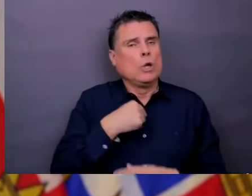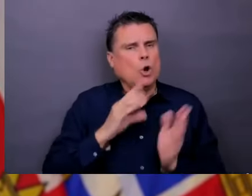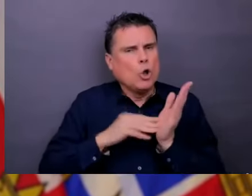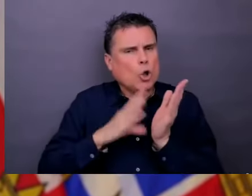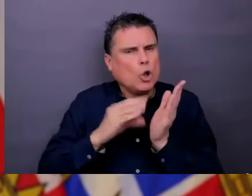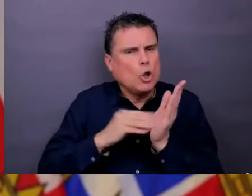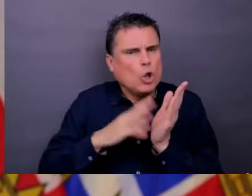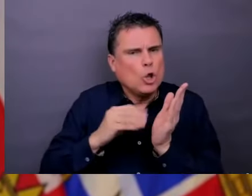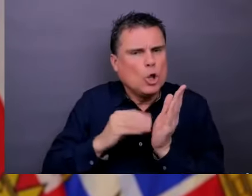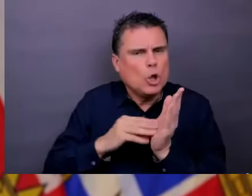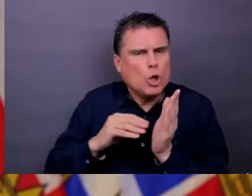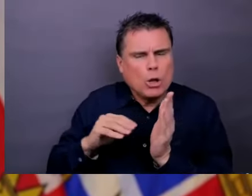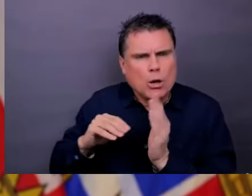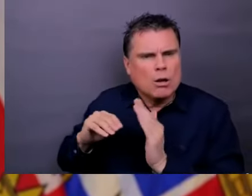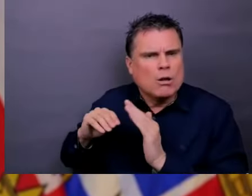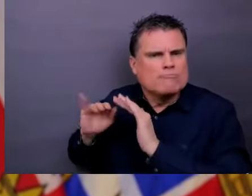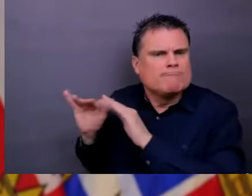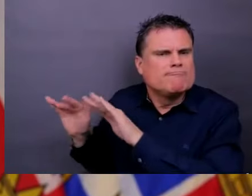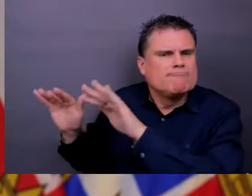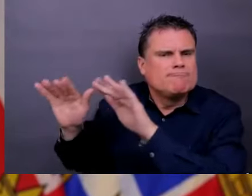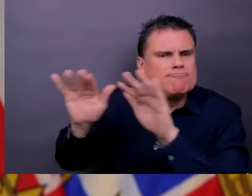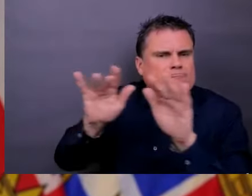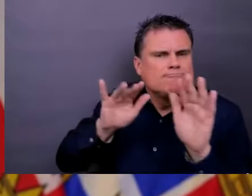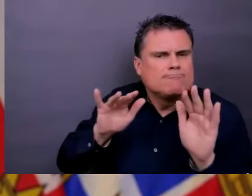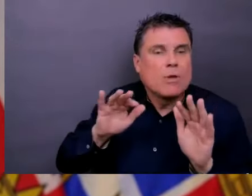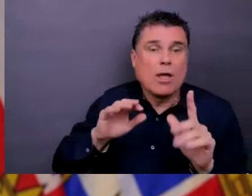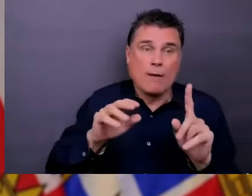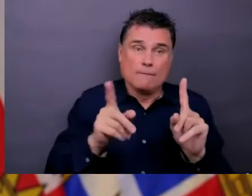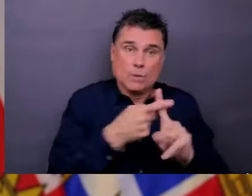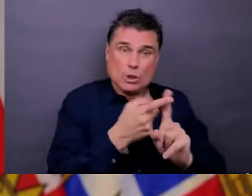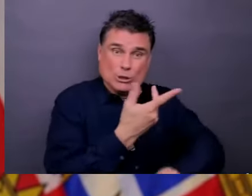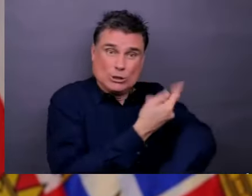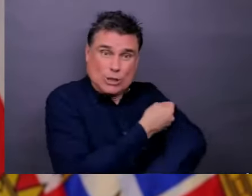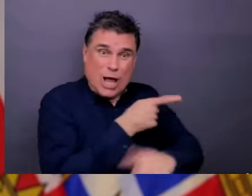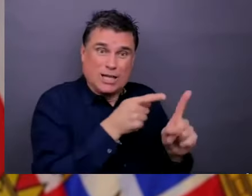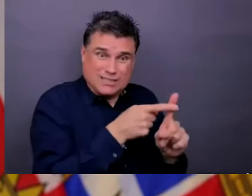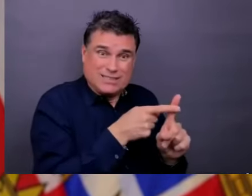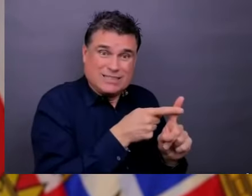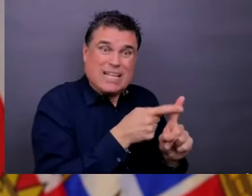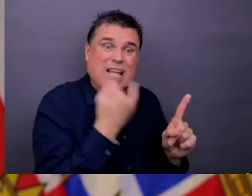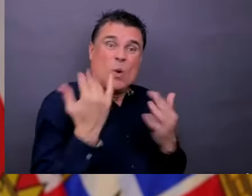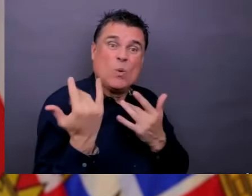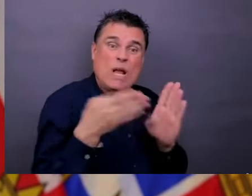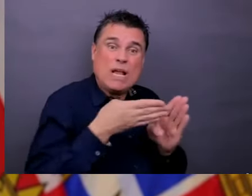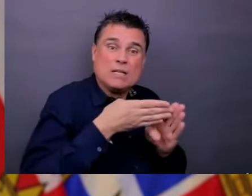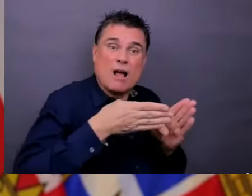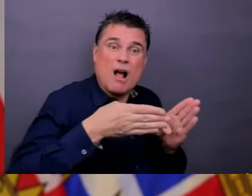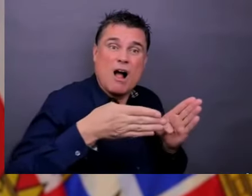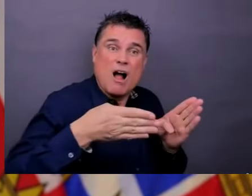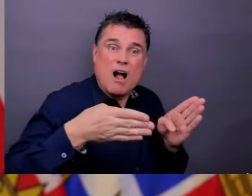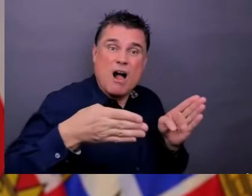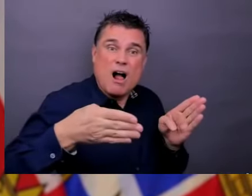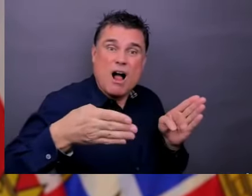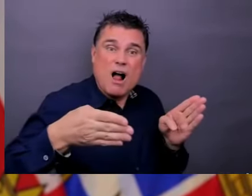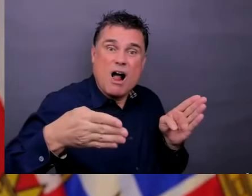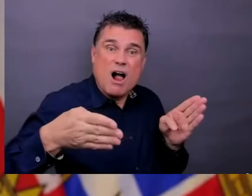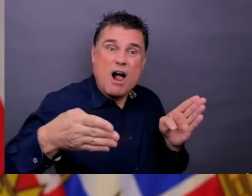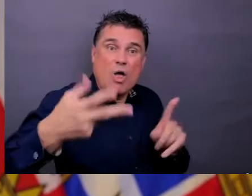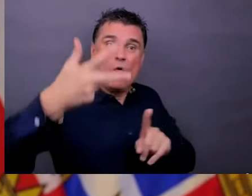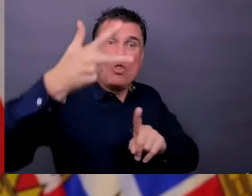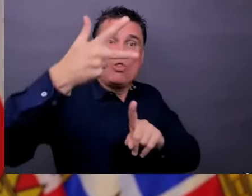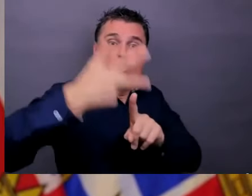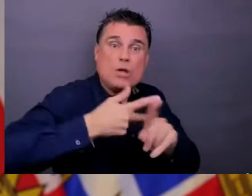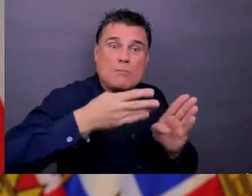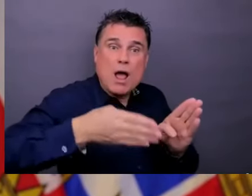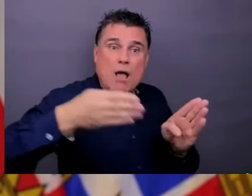to 3 months. So I'm not concerned that we're going to decrease our vaccine effectiveness. I obviously want